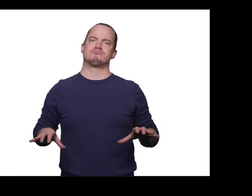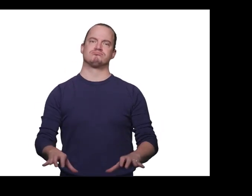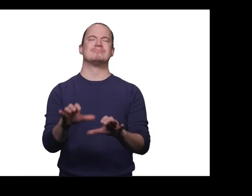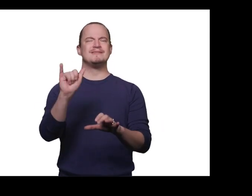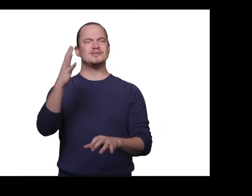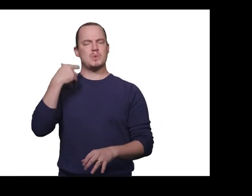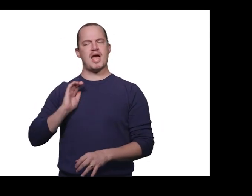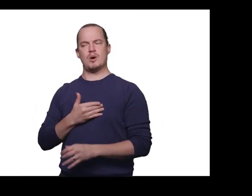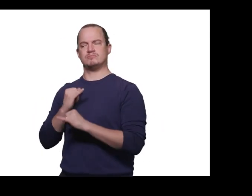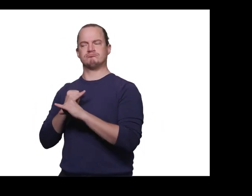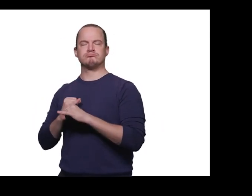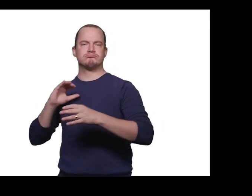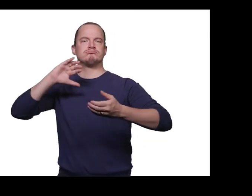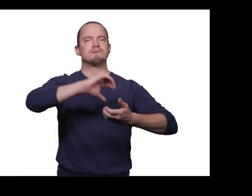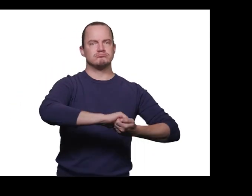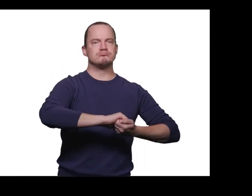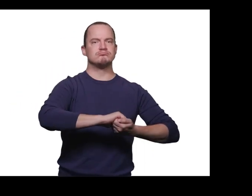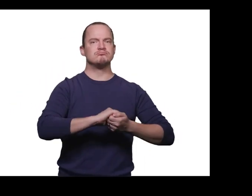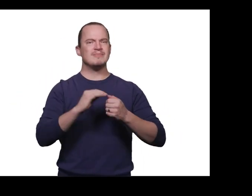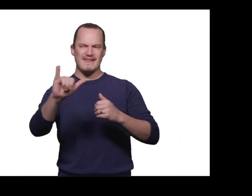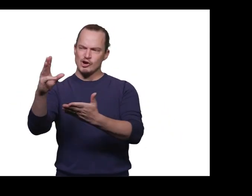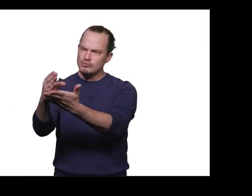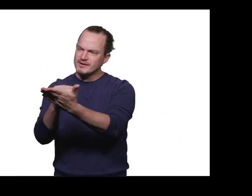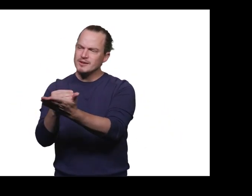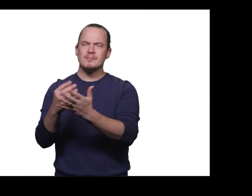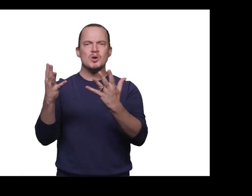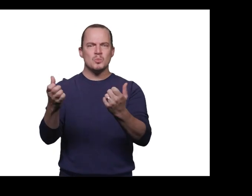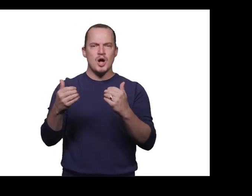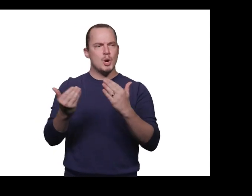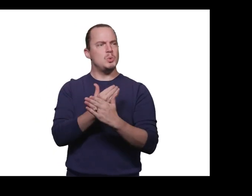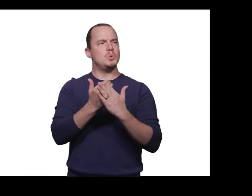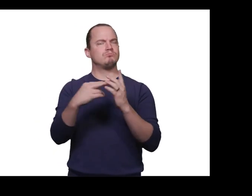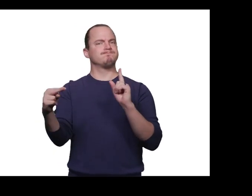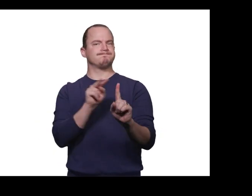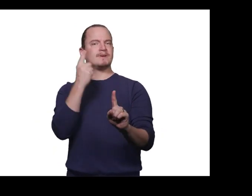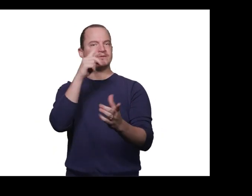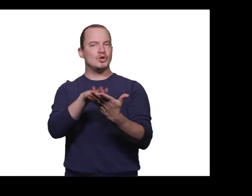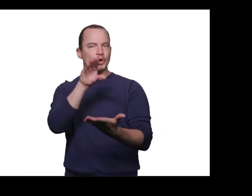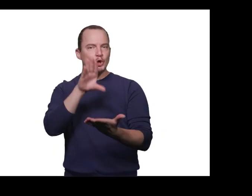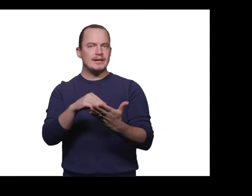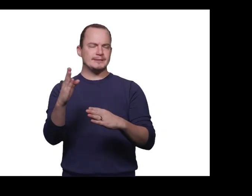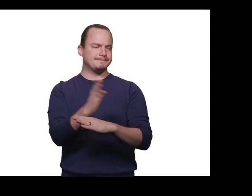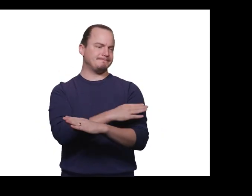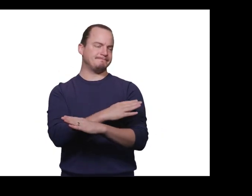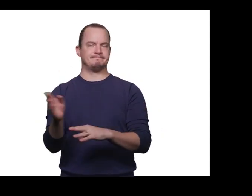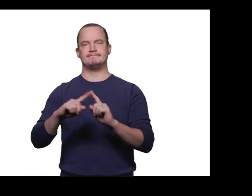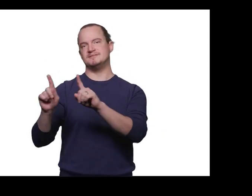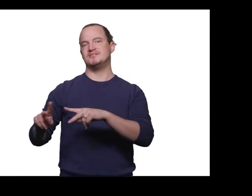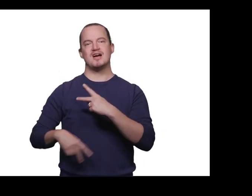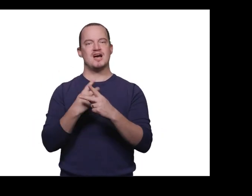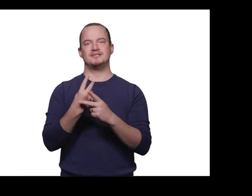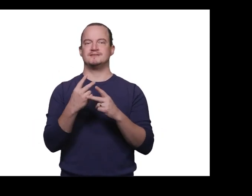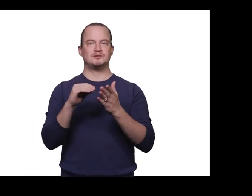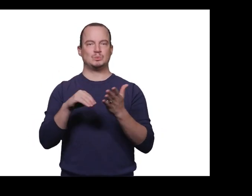Not only does the integration of art strategies into the curriculum provide multiple new entry points for learning for a wide variety of learners,